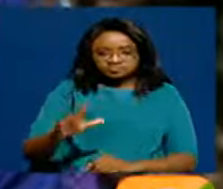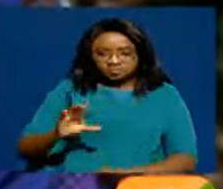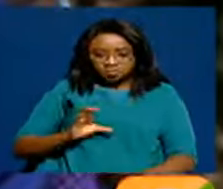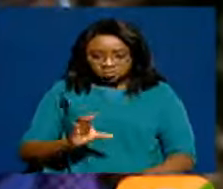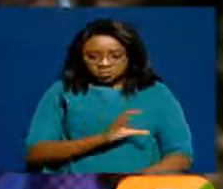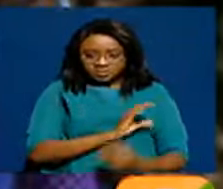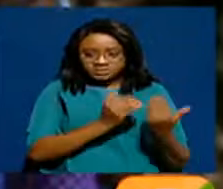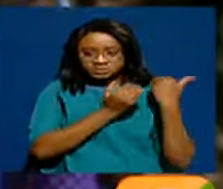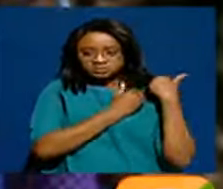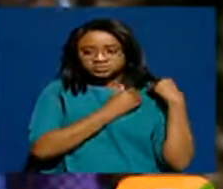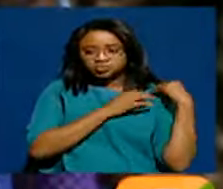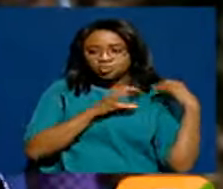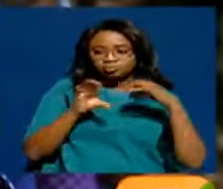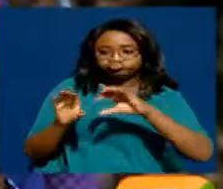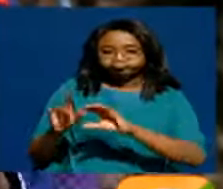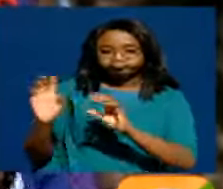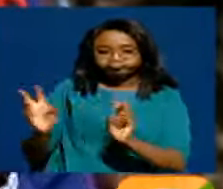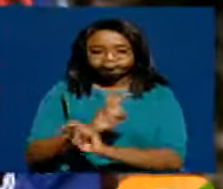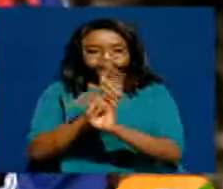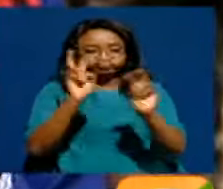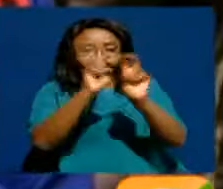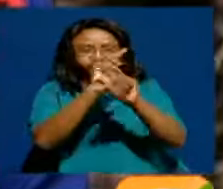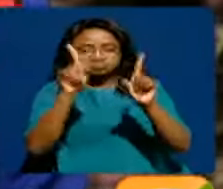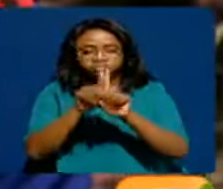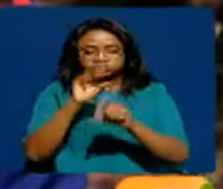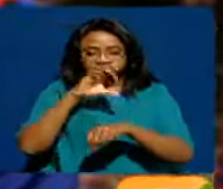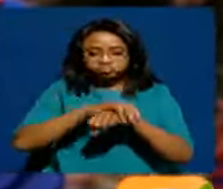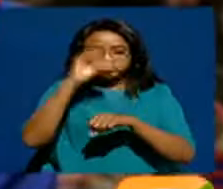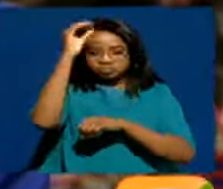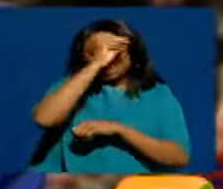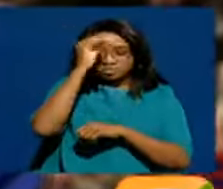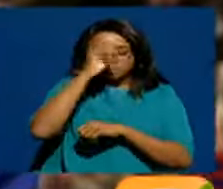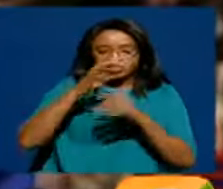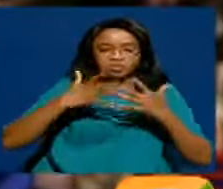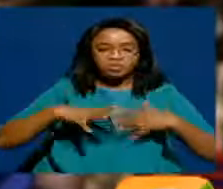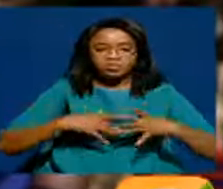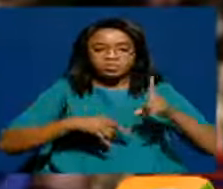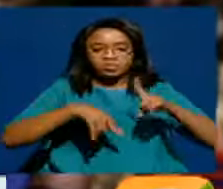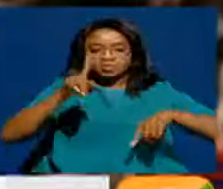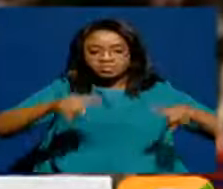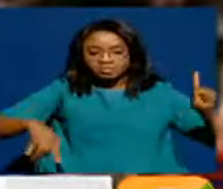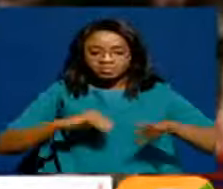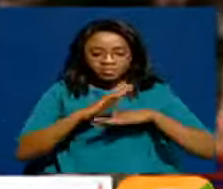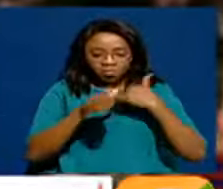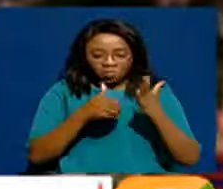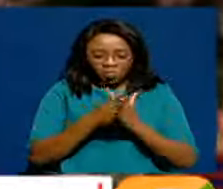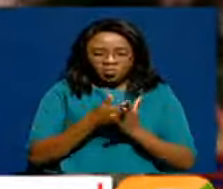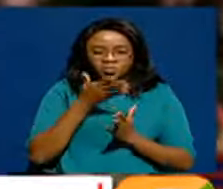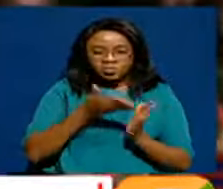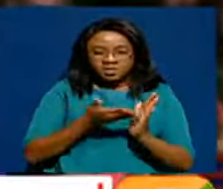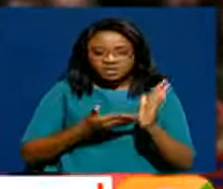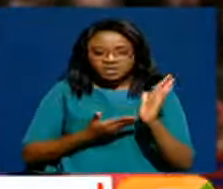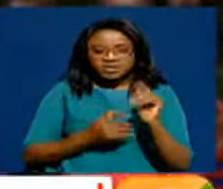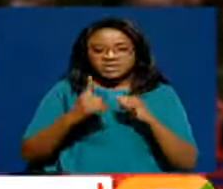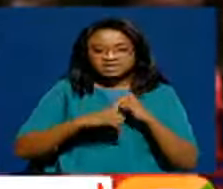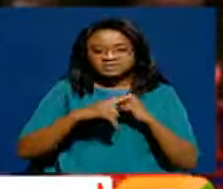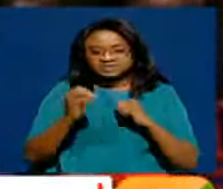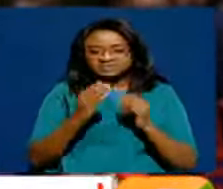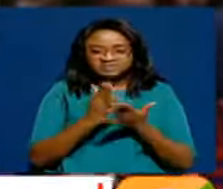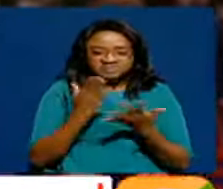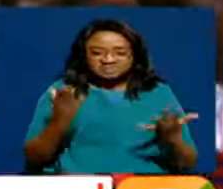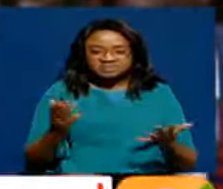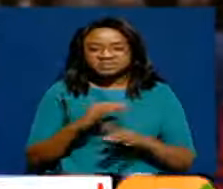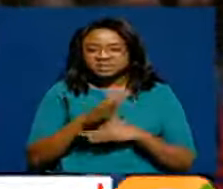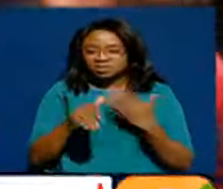inahusika, wamesunguka, wamepata maoni ya watu, ile vipengele karibu 60 na kitu. Zote siko sawa.